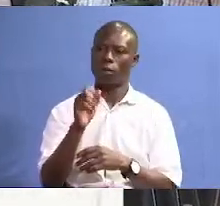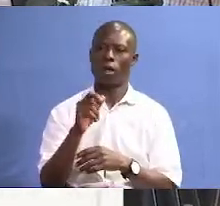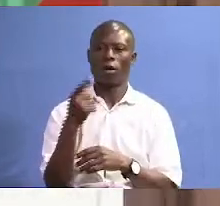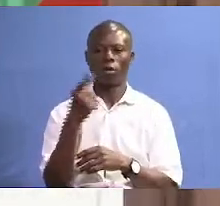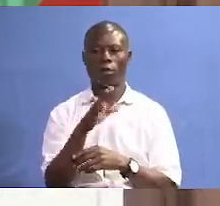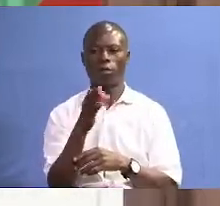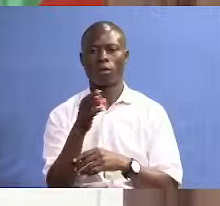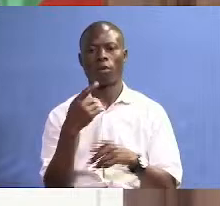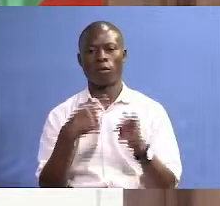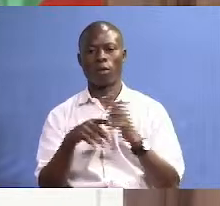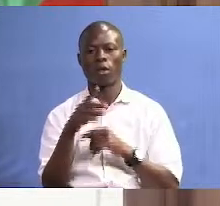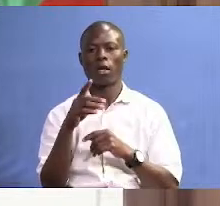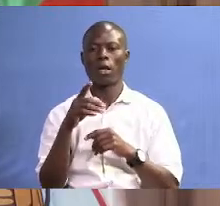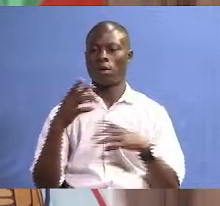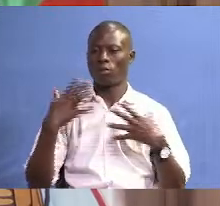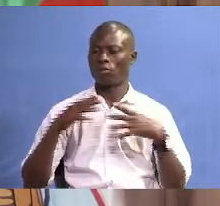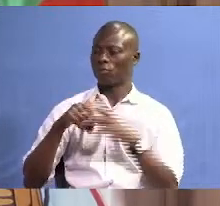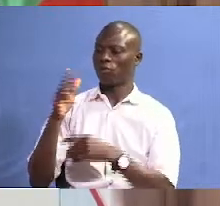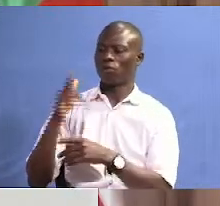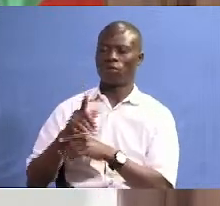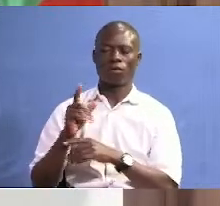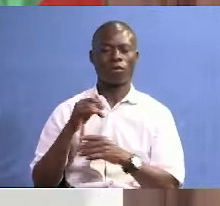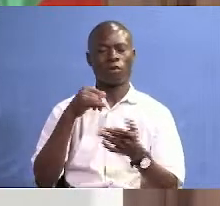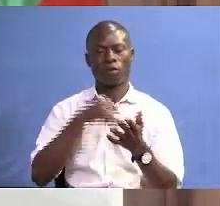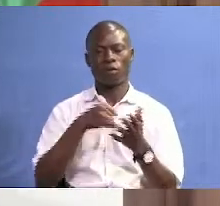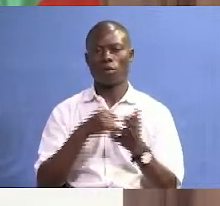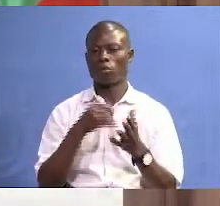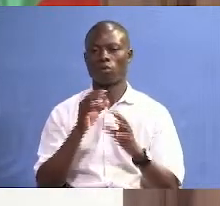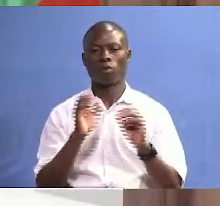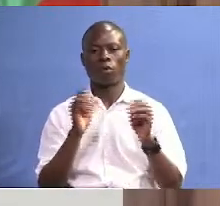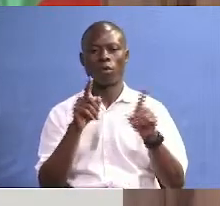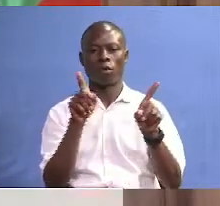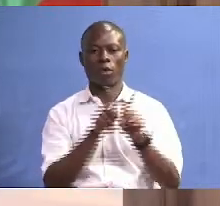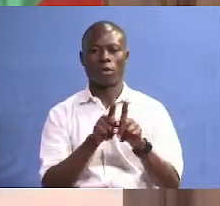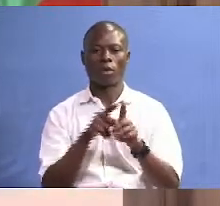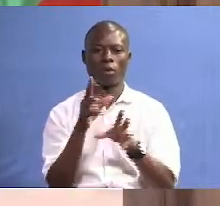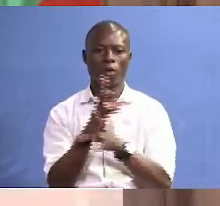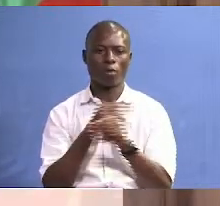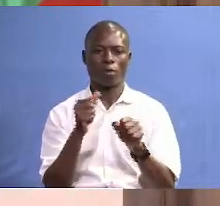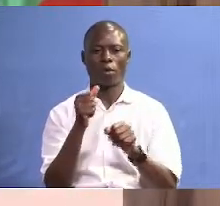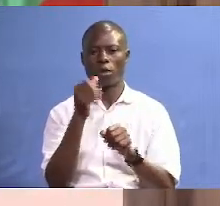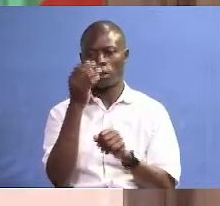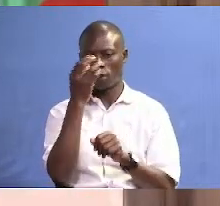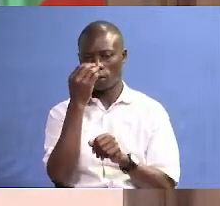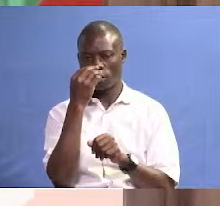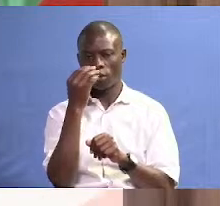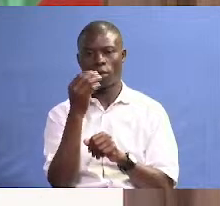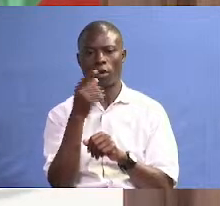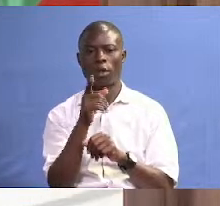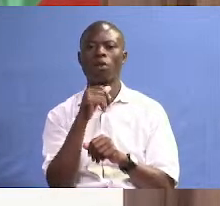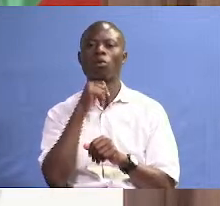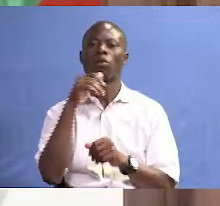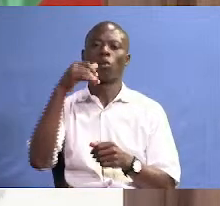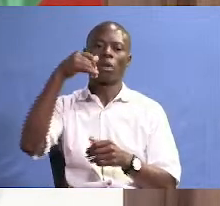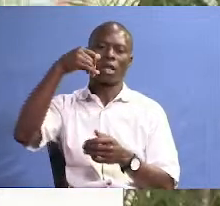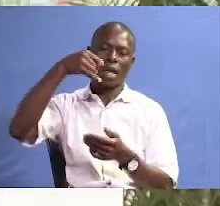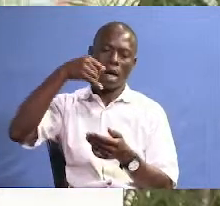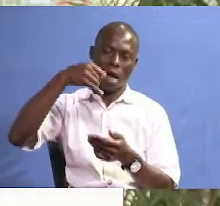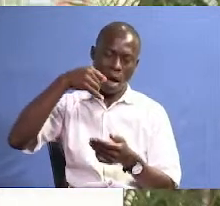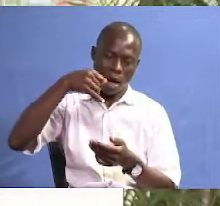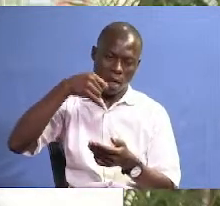Diaspora Affairs. And of course, the office of the Deputy President is not affected in any